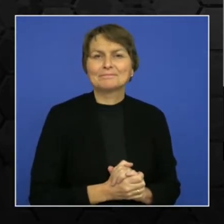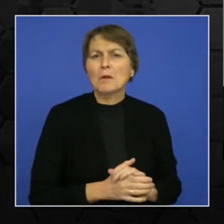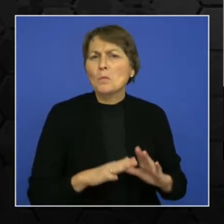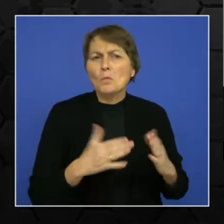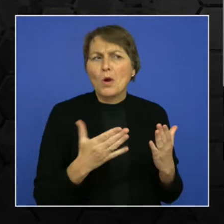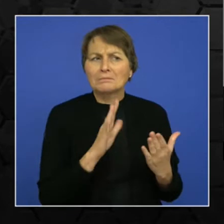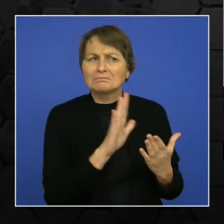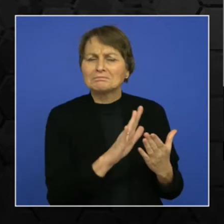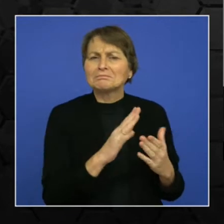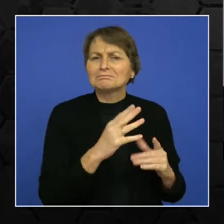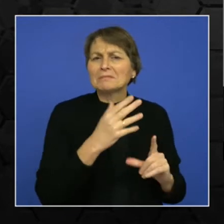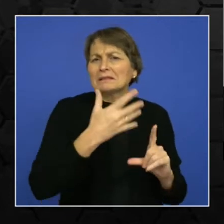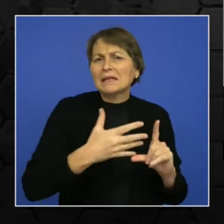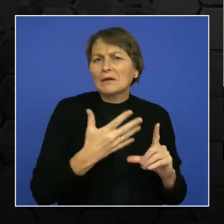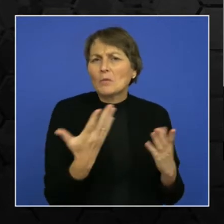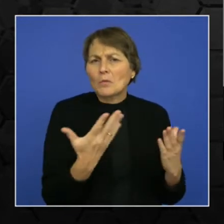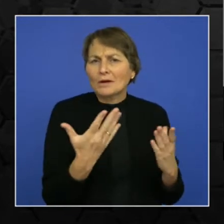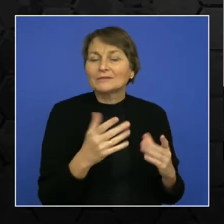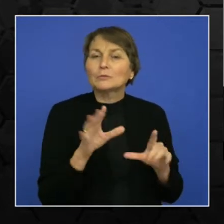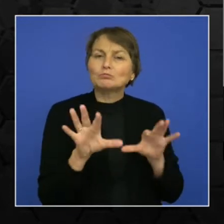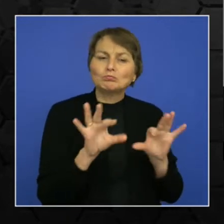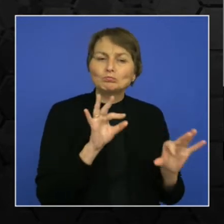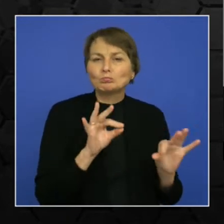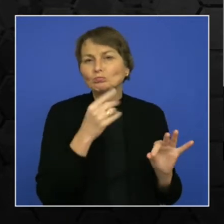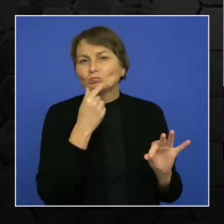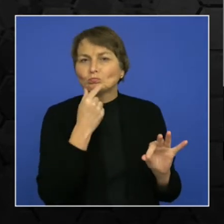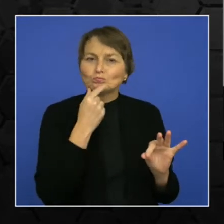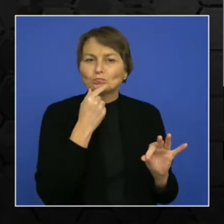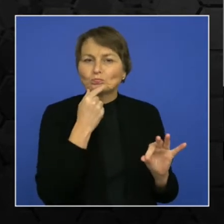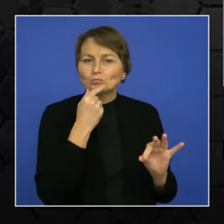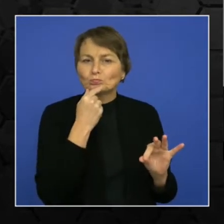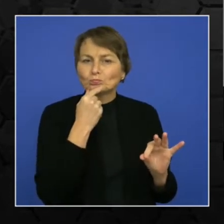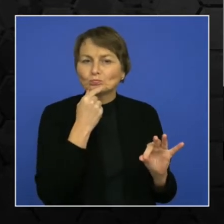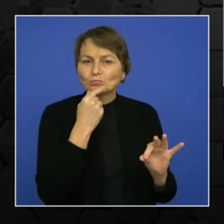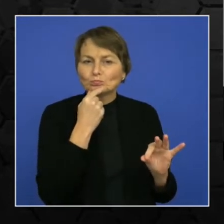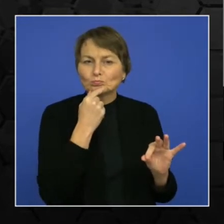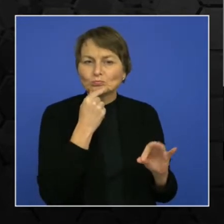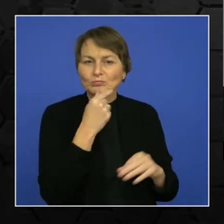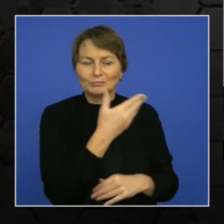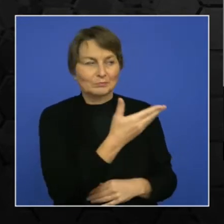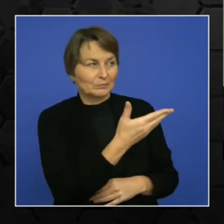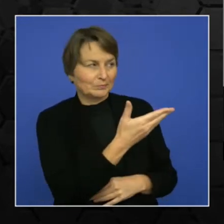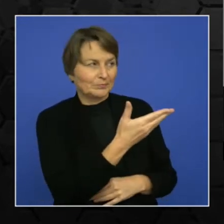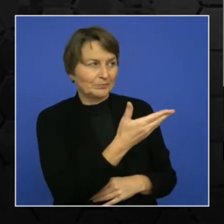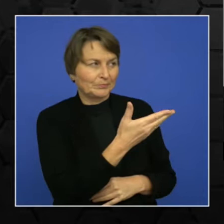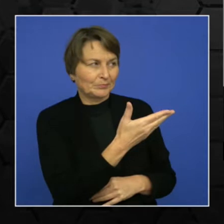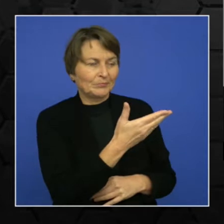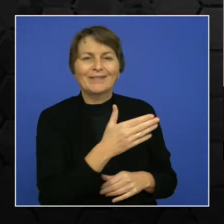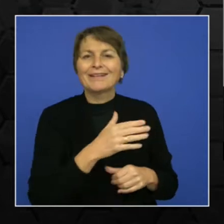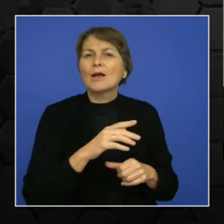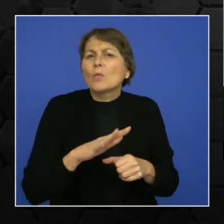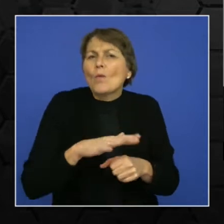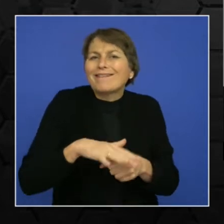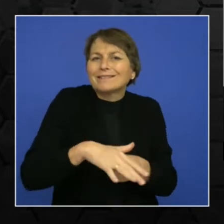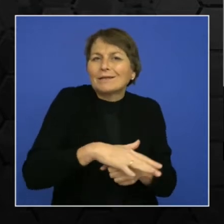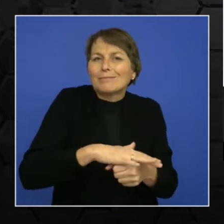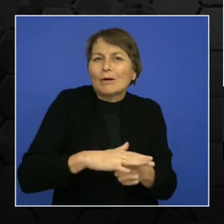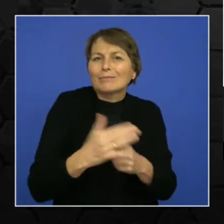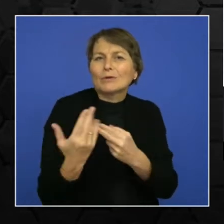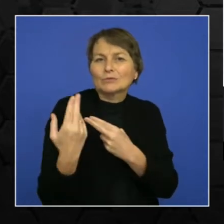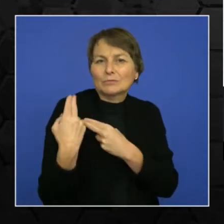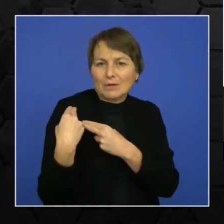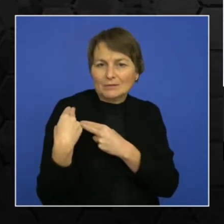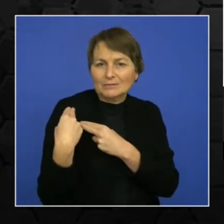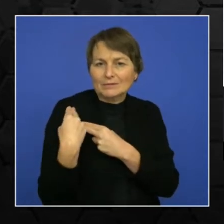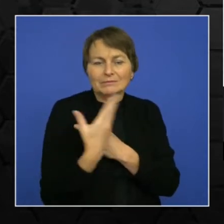choice. And in this, I'll just give, let's say, three departments here: services, departments, and more info. And maximum number of retries will be